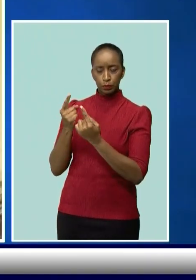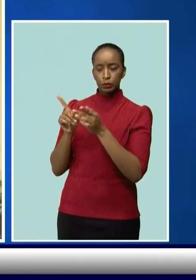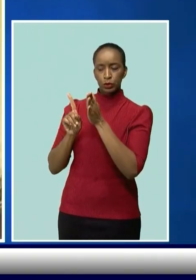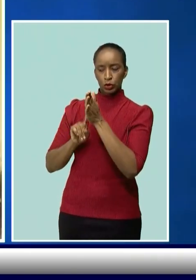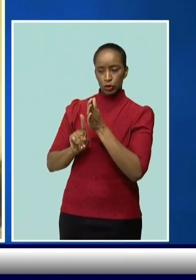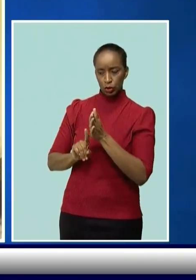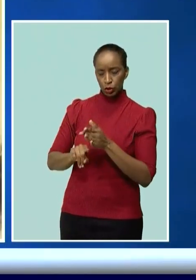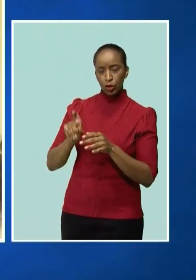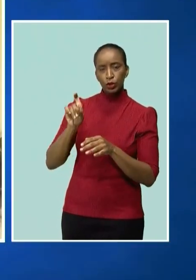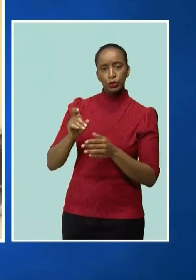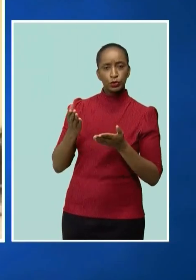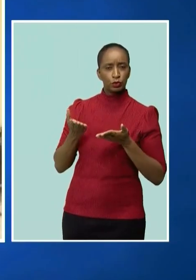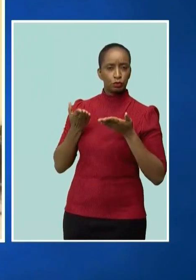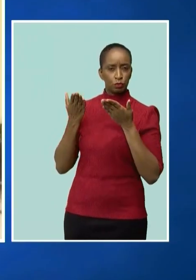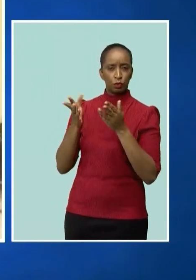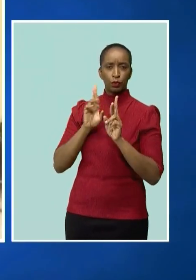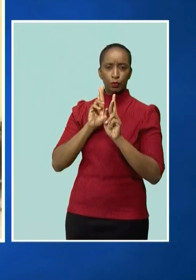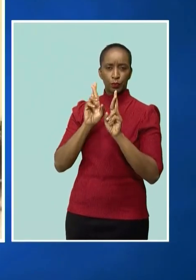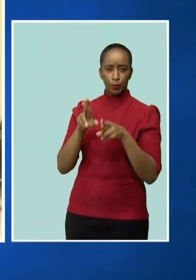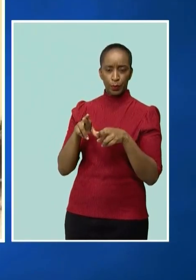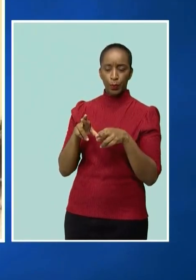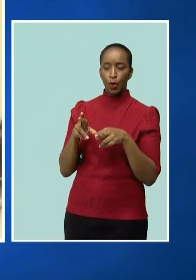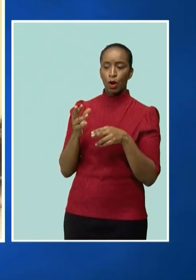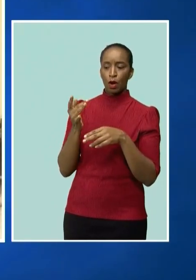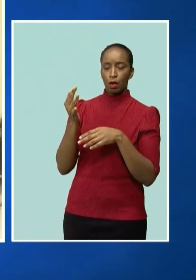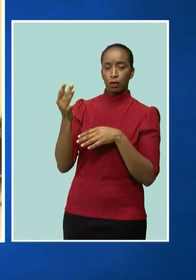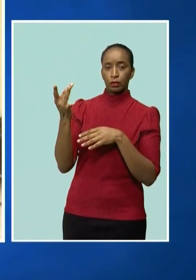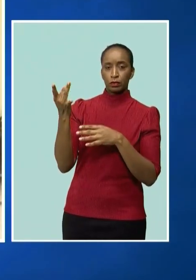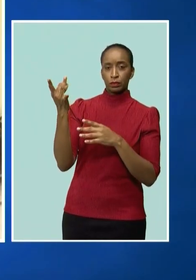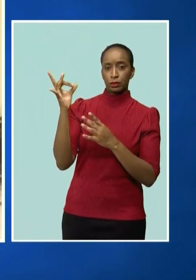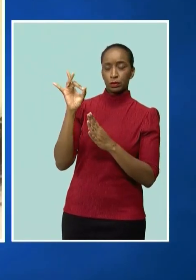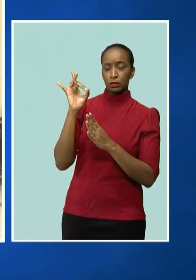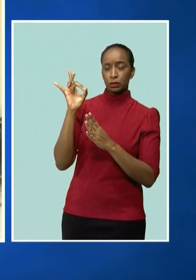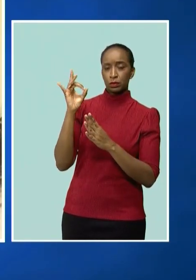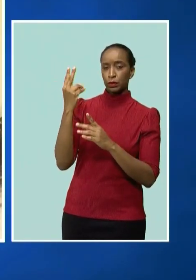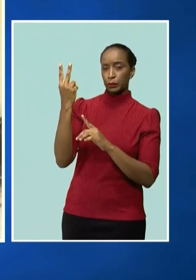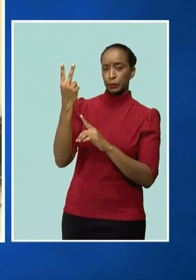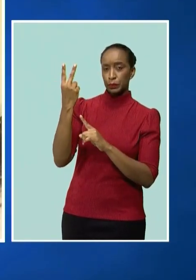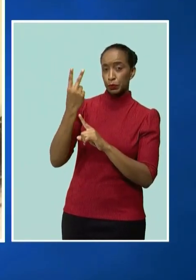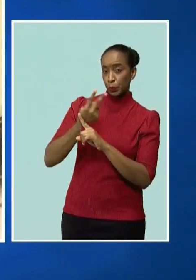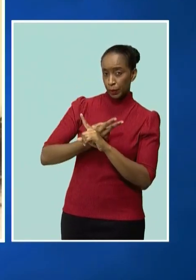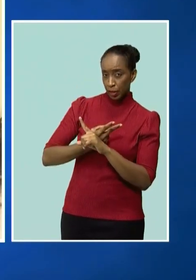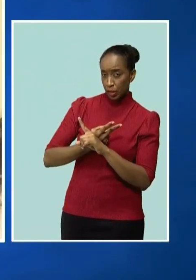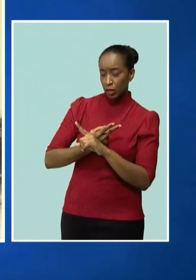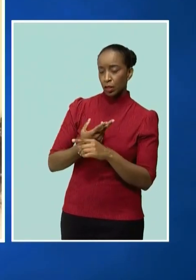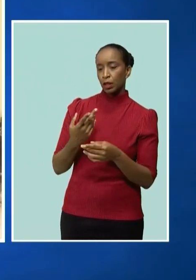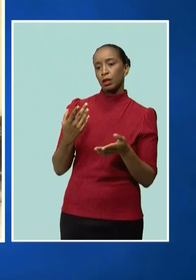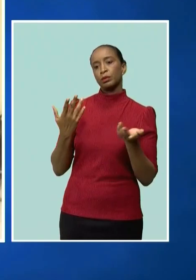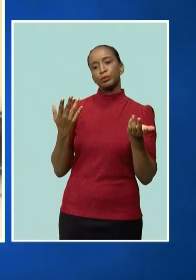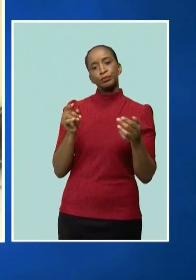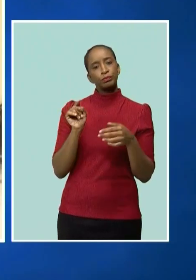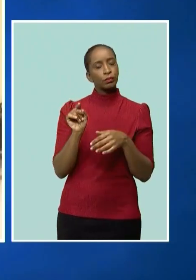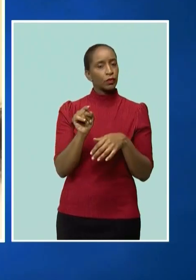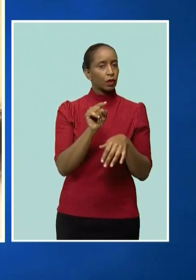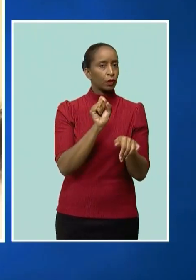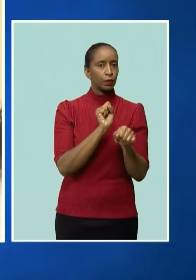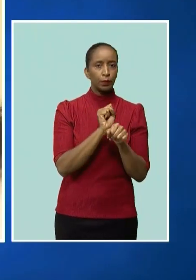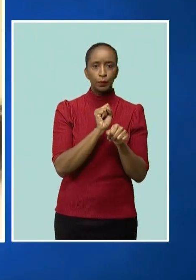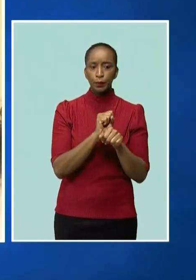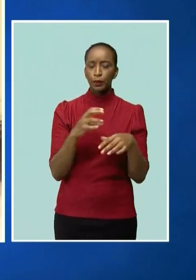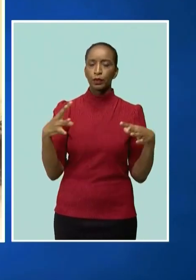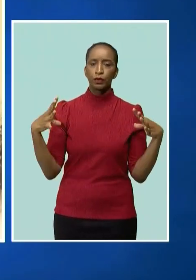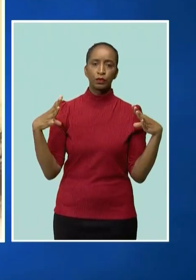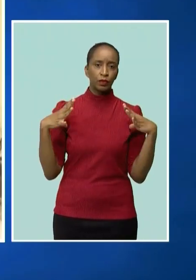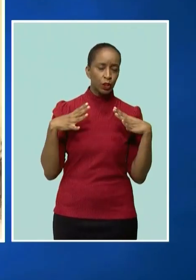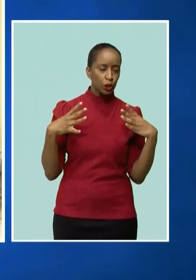possible. We have to put in factors for officers going on vacation, officers having sick leave or having other things that they have to